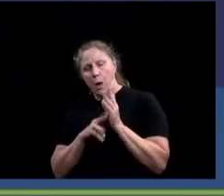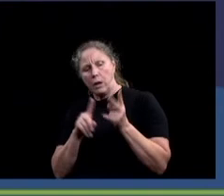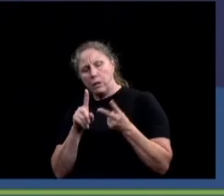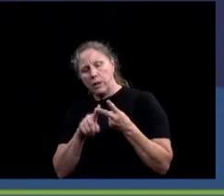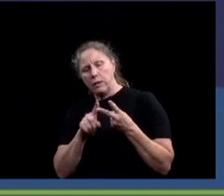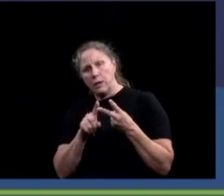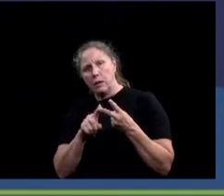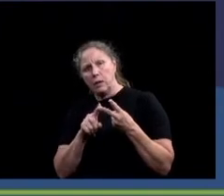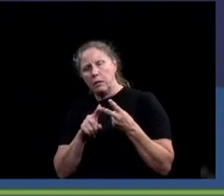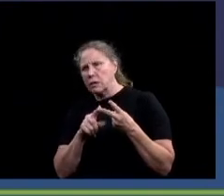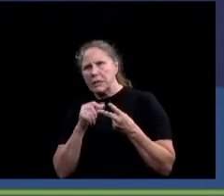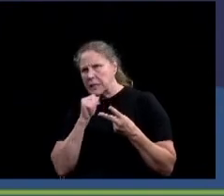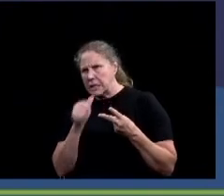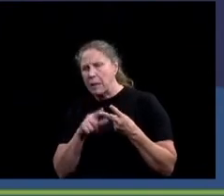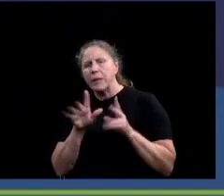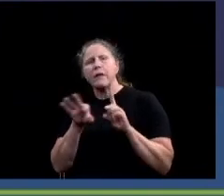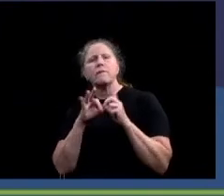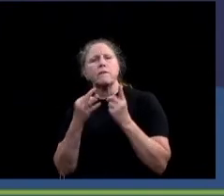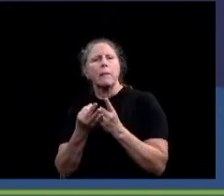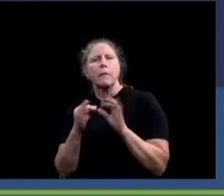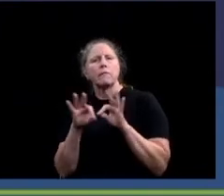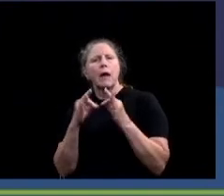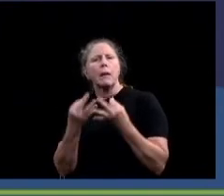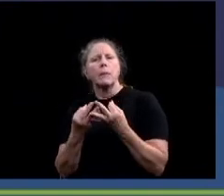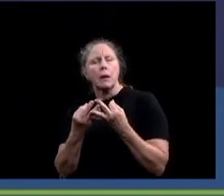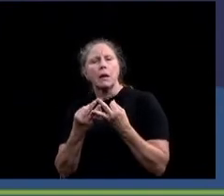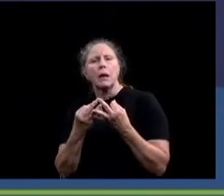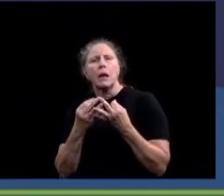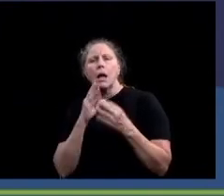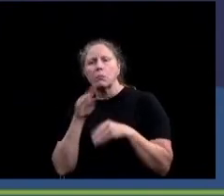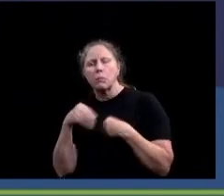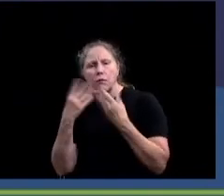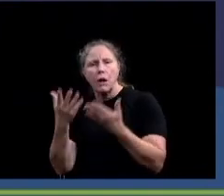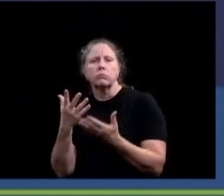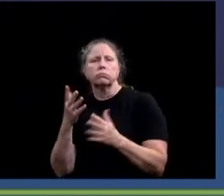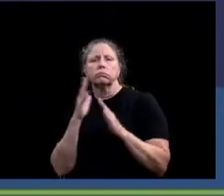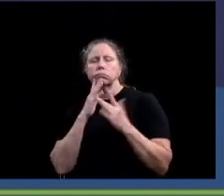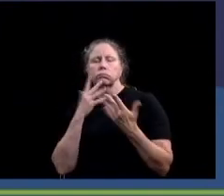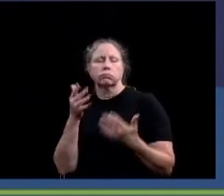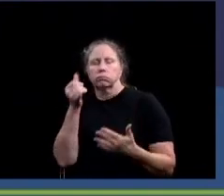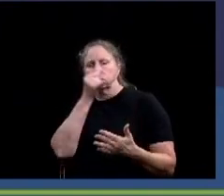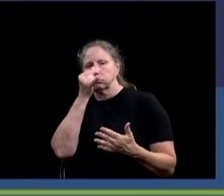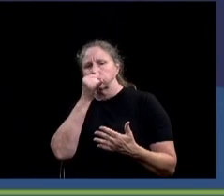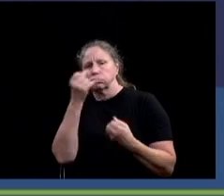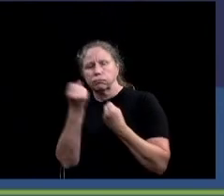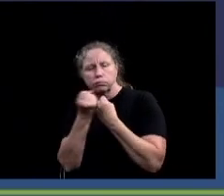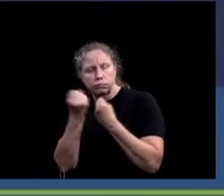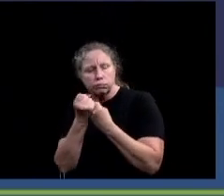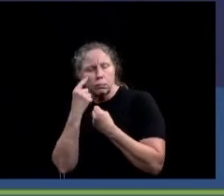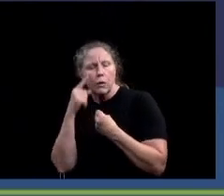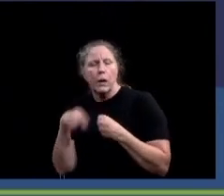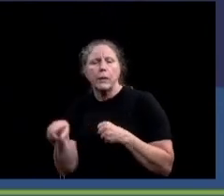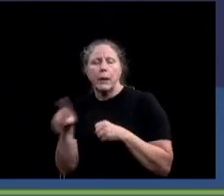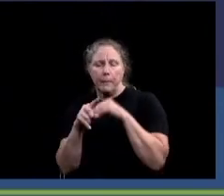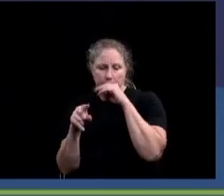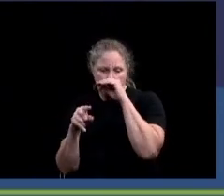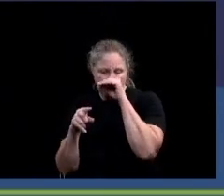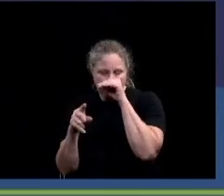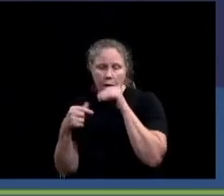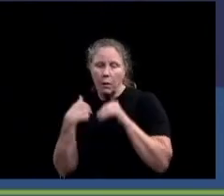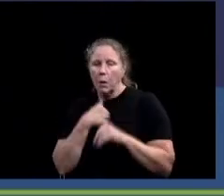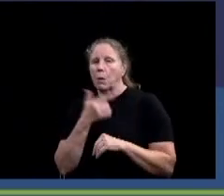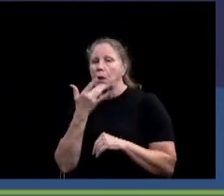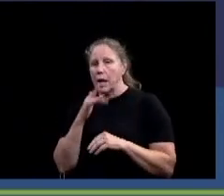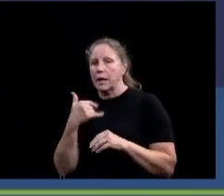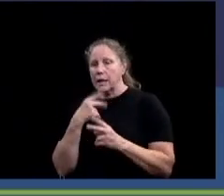had just provided outstanding stability for them, and we were fortunate to get them at such a young age.